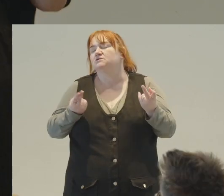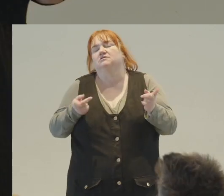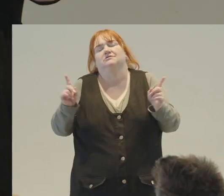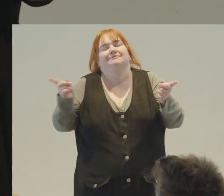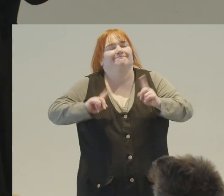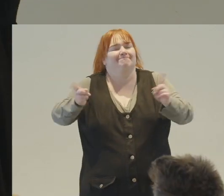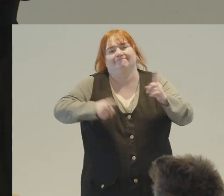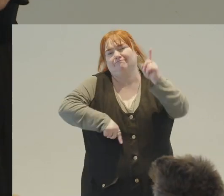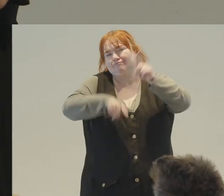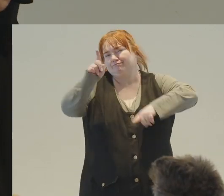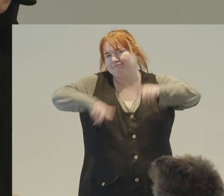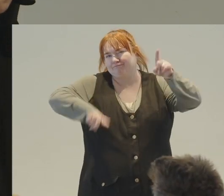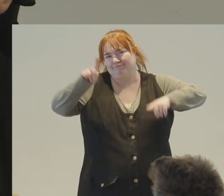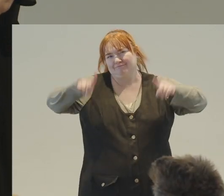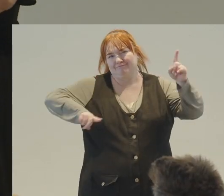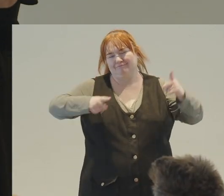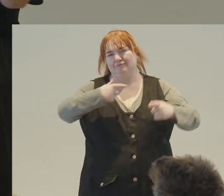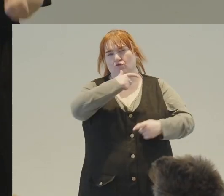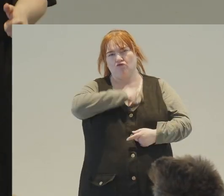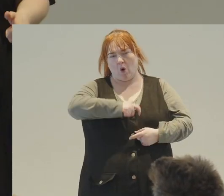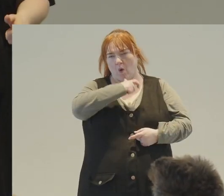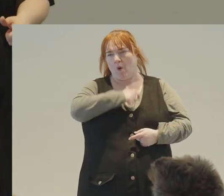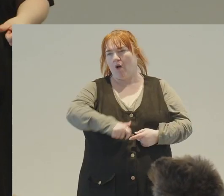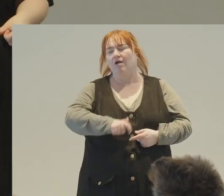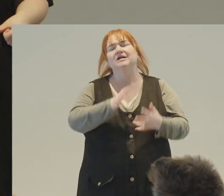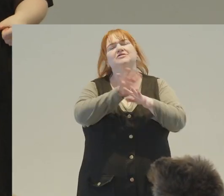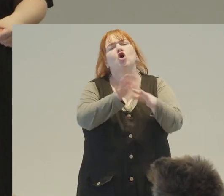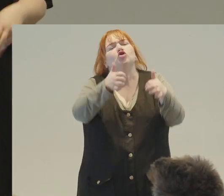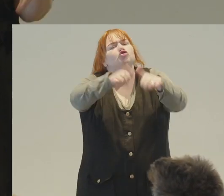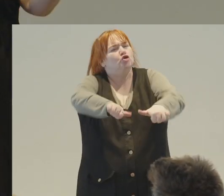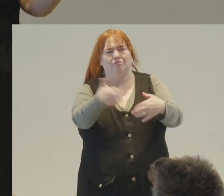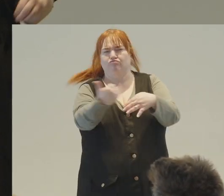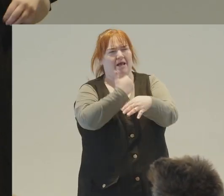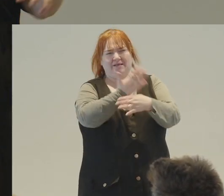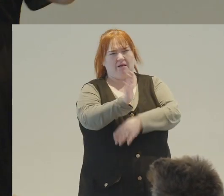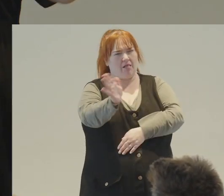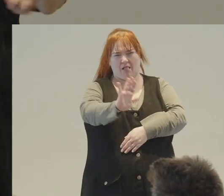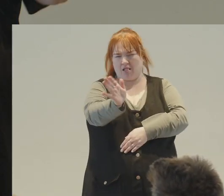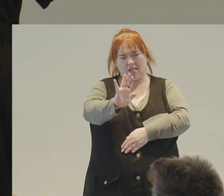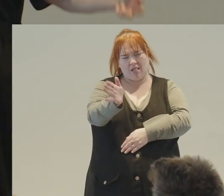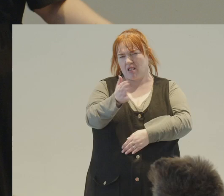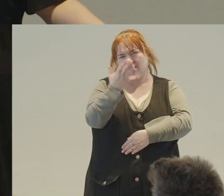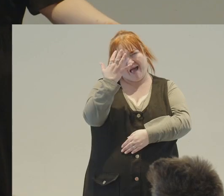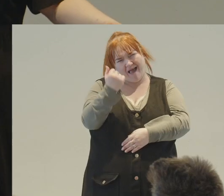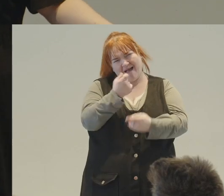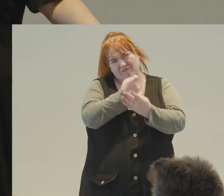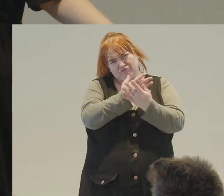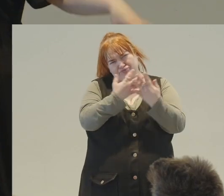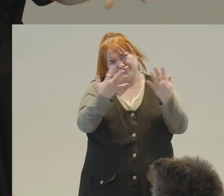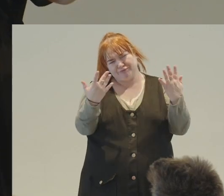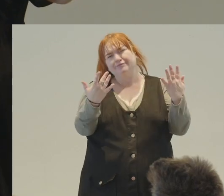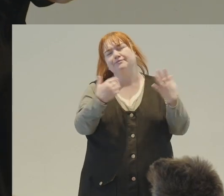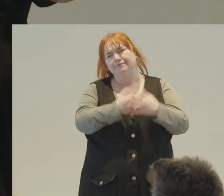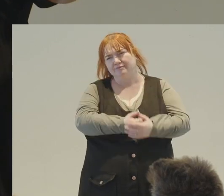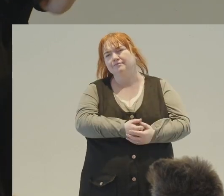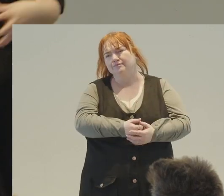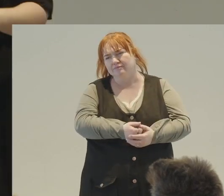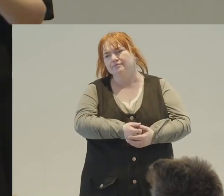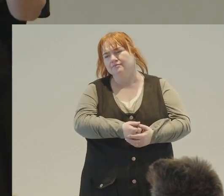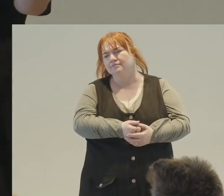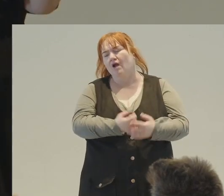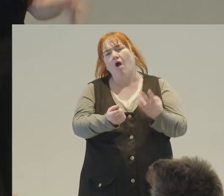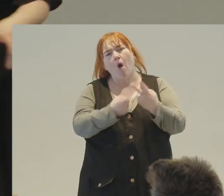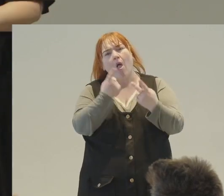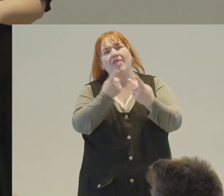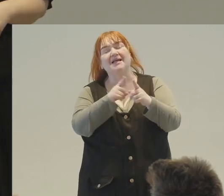break. But it's not just that. It's not just the practical tasks. It's not just that side of support work. There's